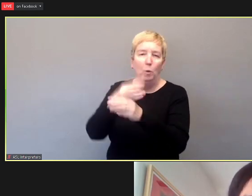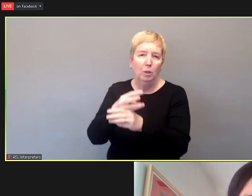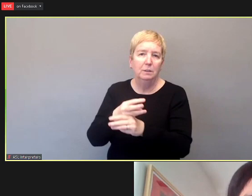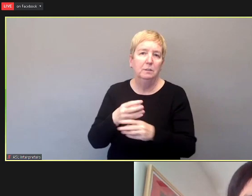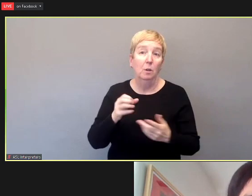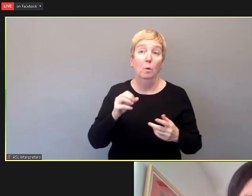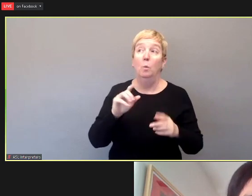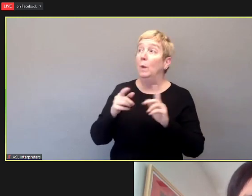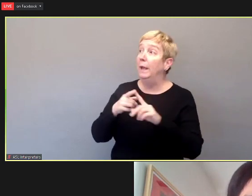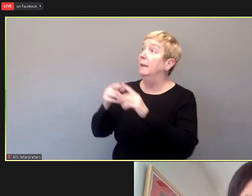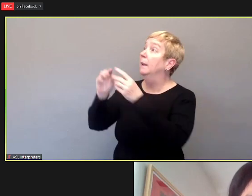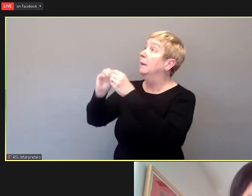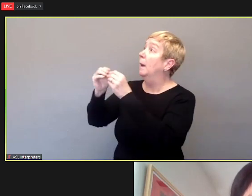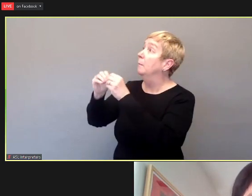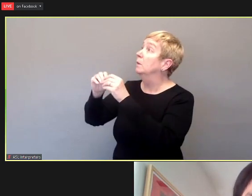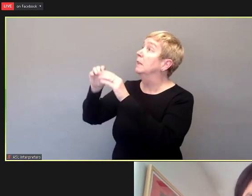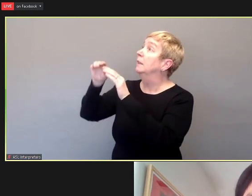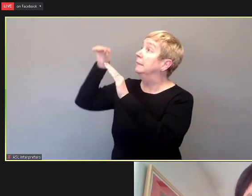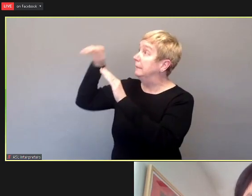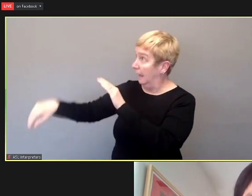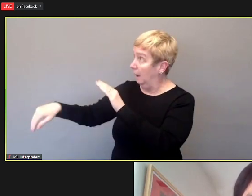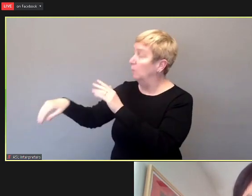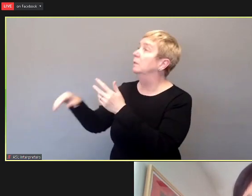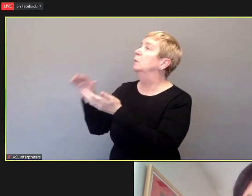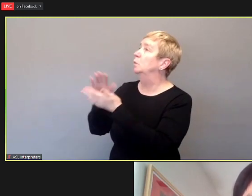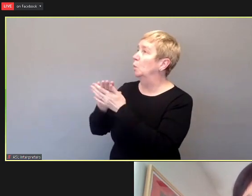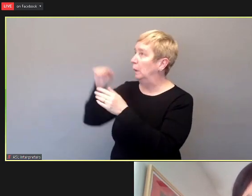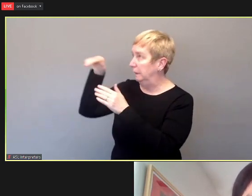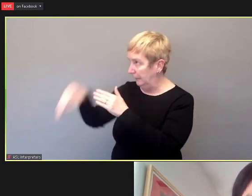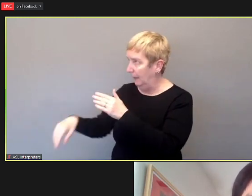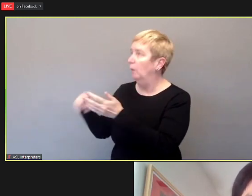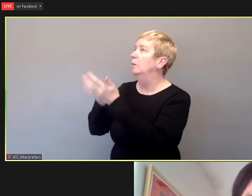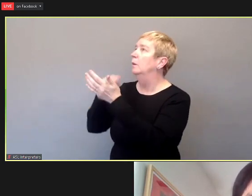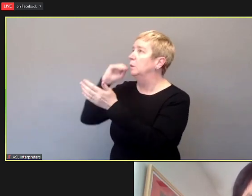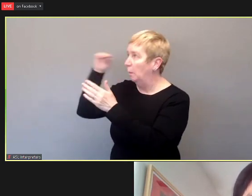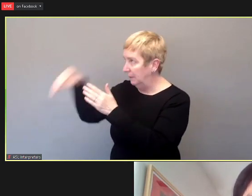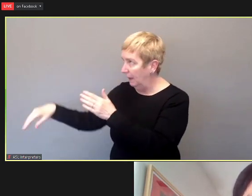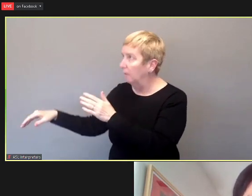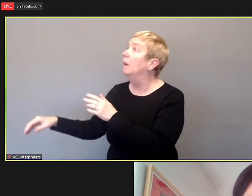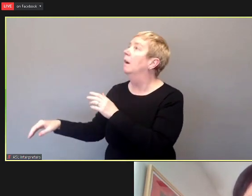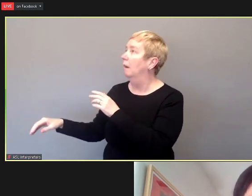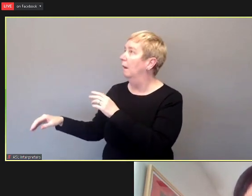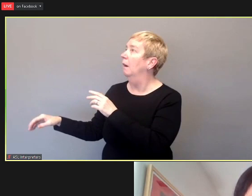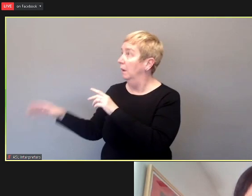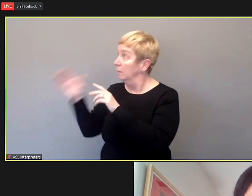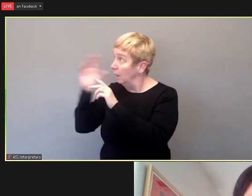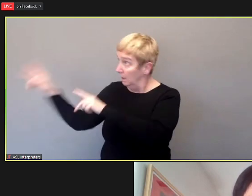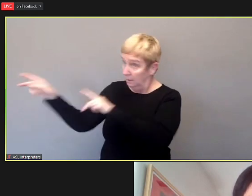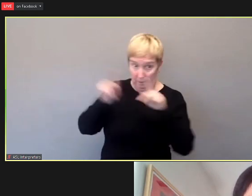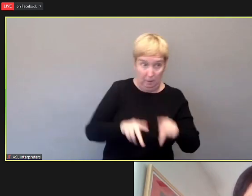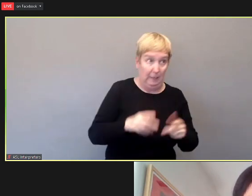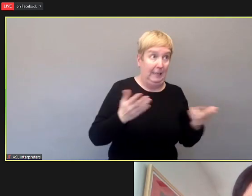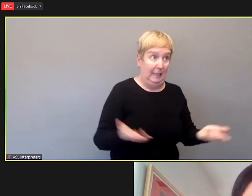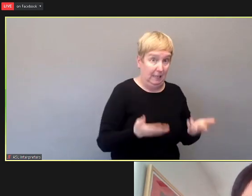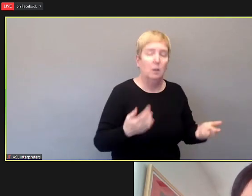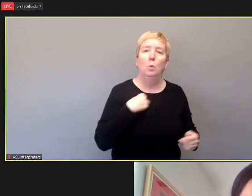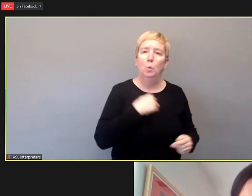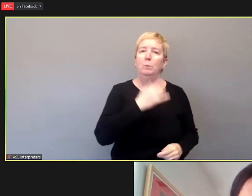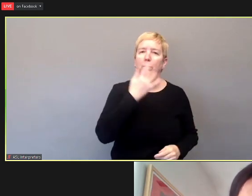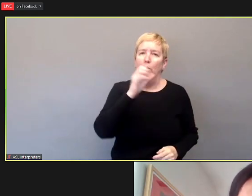yes, those numbers are coming down. We'd like to see them back skirting the x-axis there with 0 or